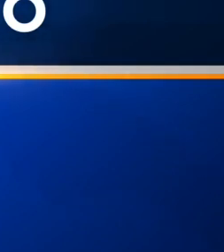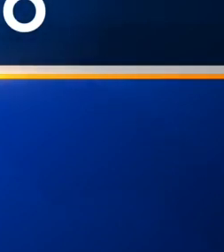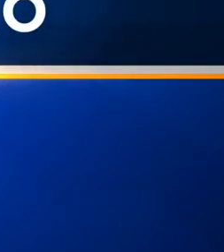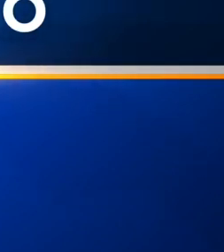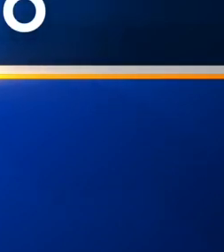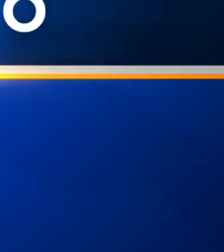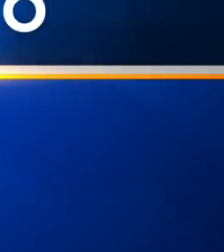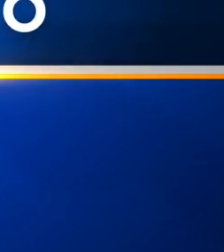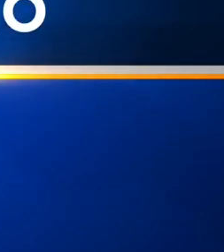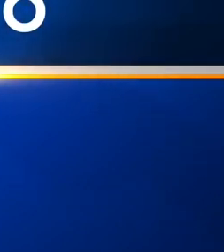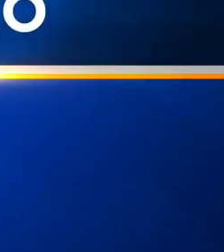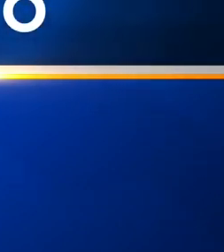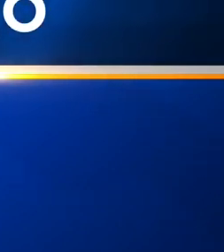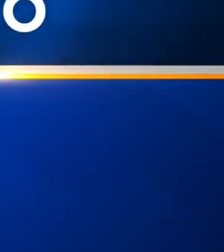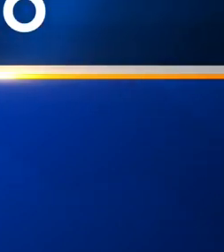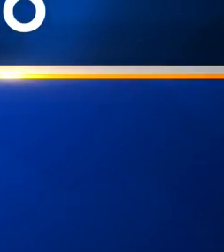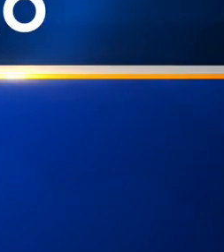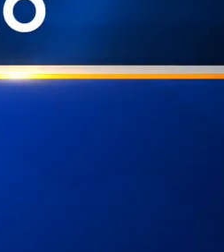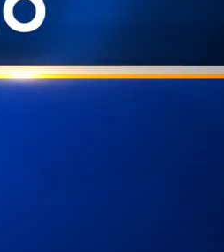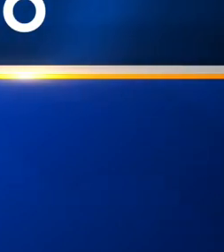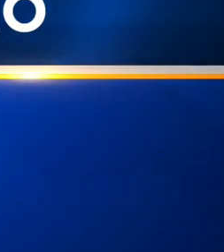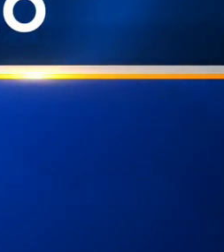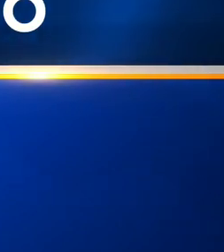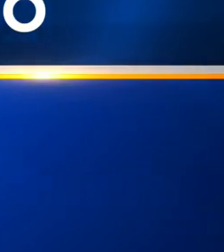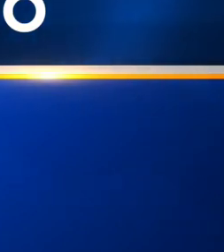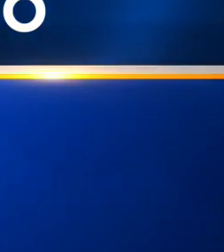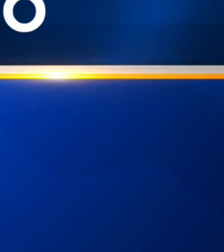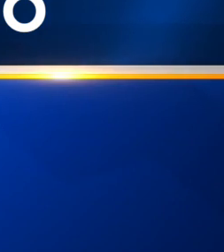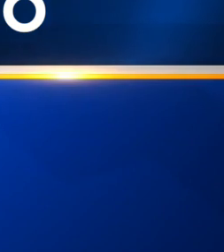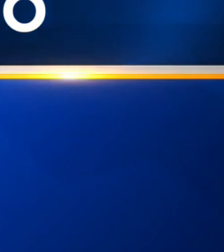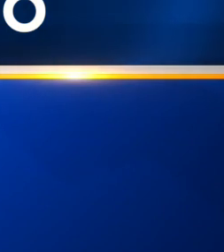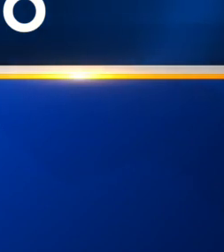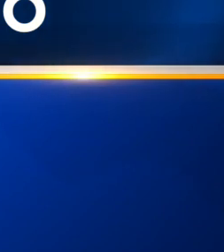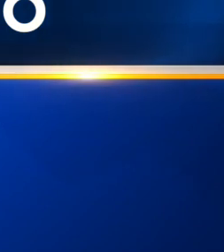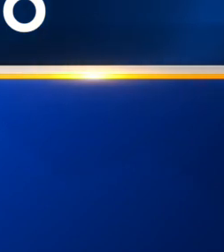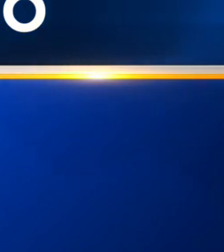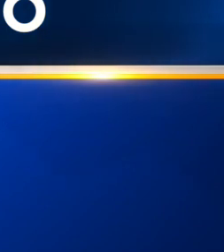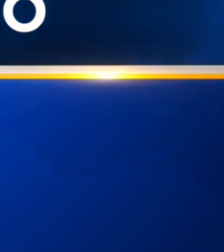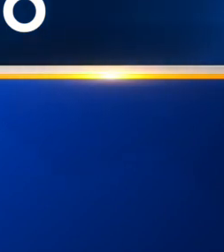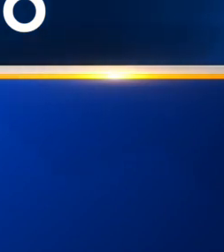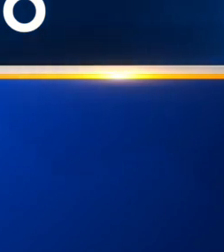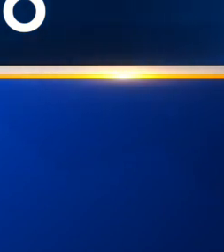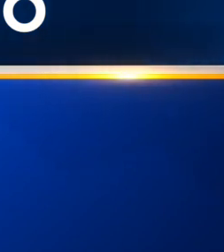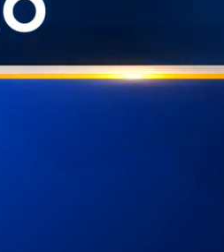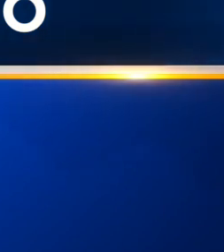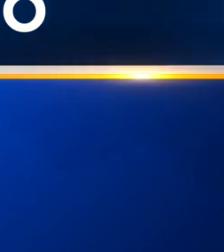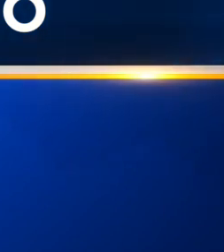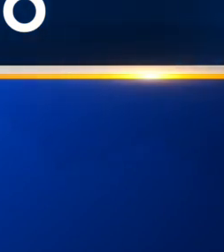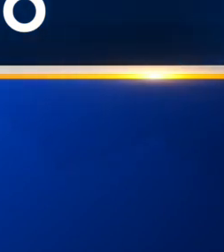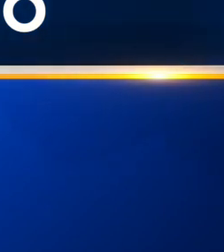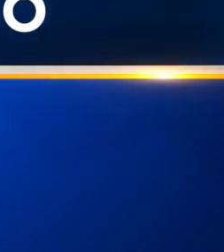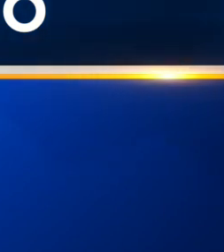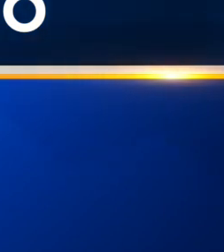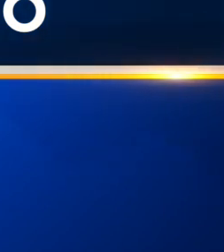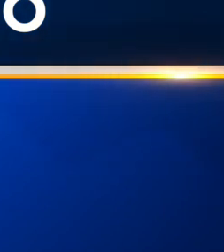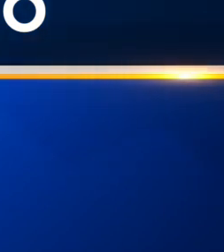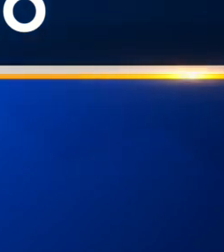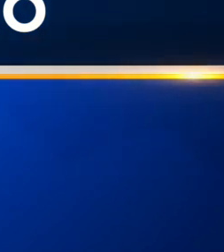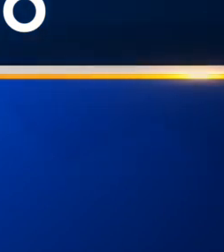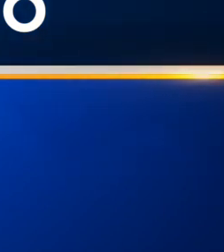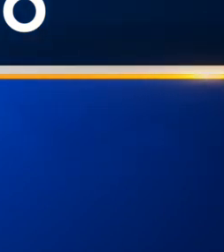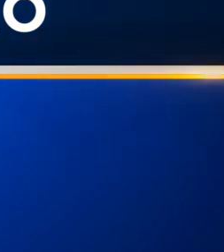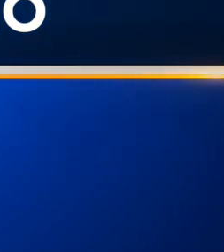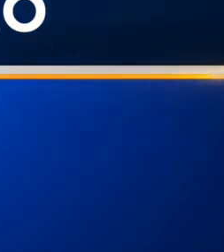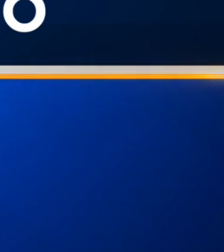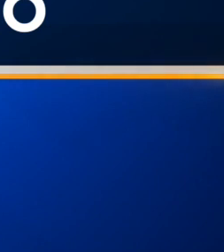affecting 83 of the 88 counties here in the state of Ohio. We've got 5,148 cases confirmed here,